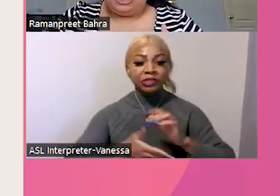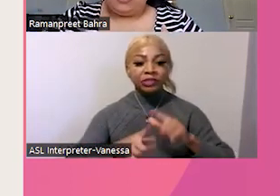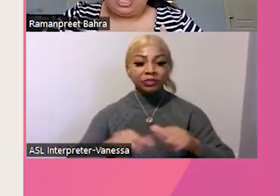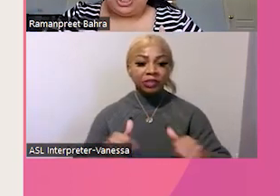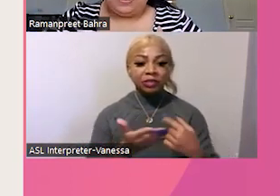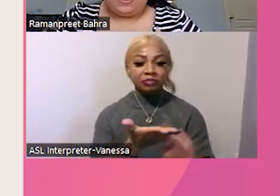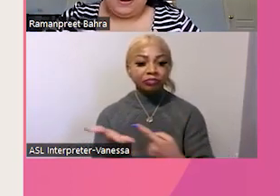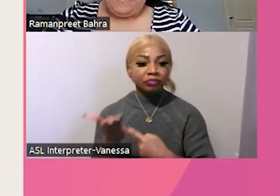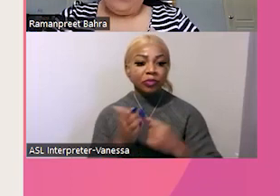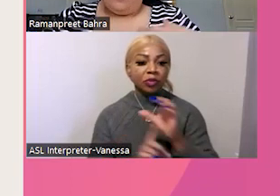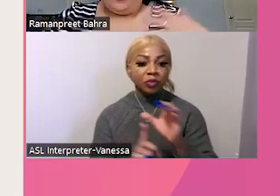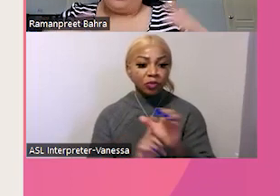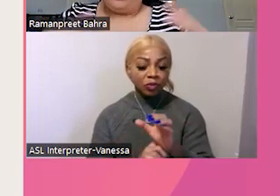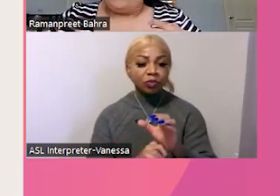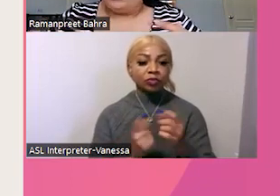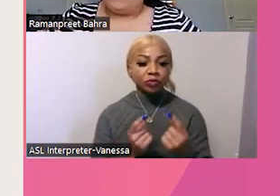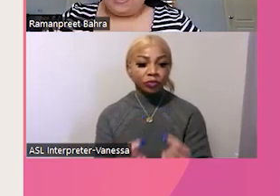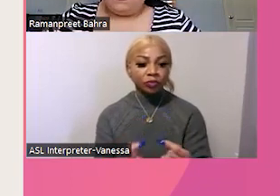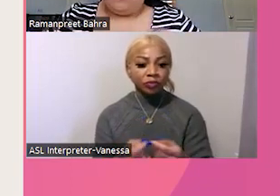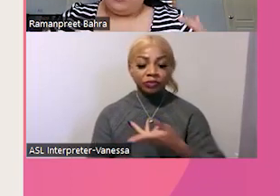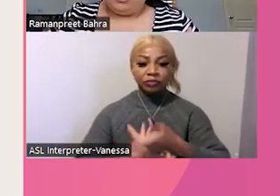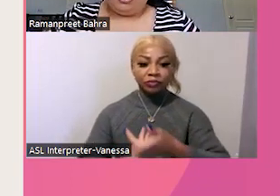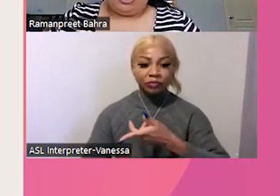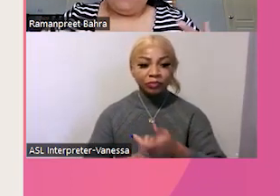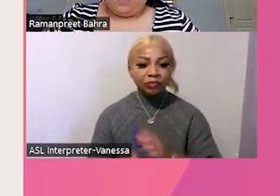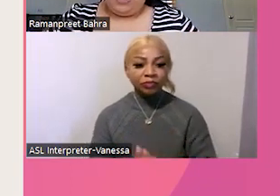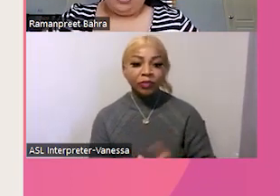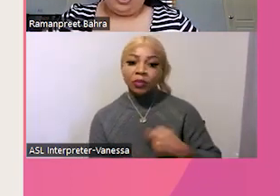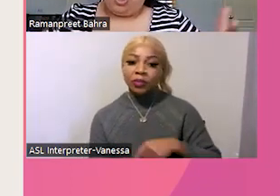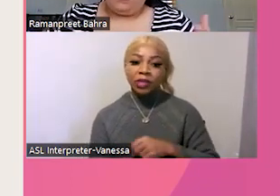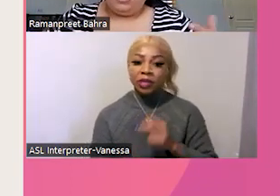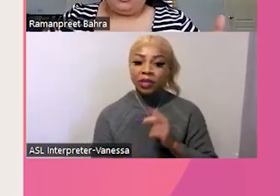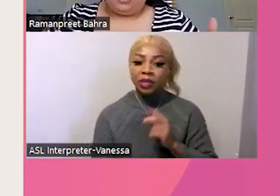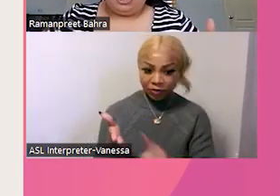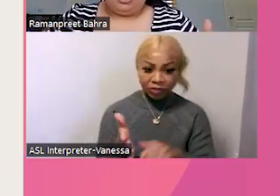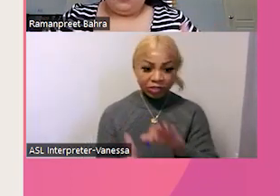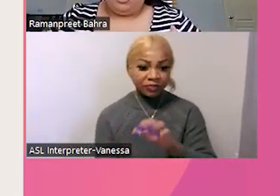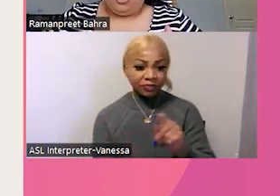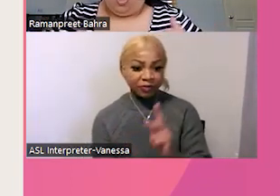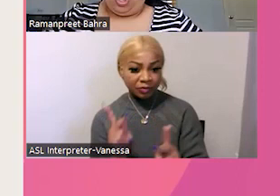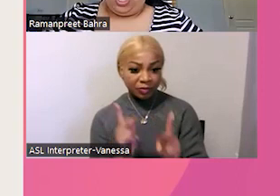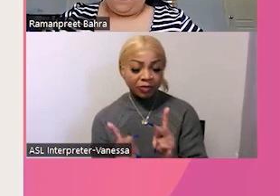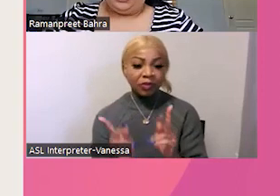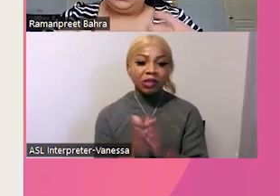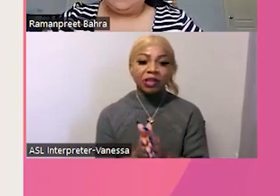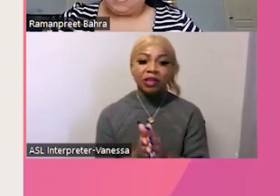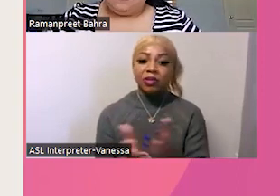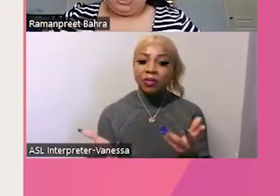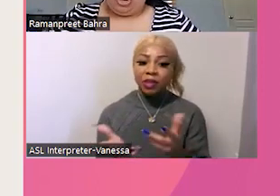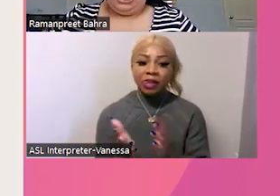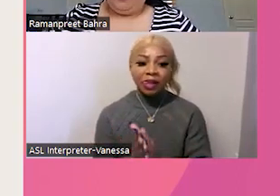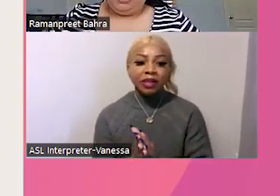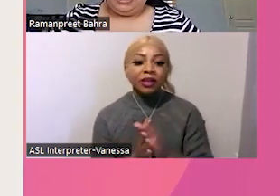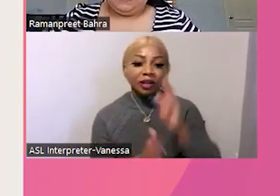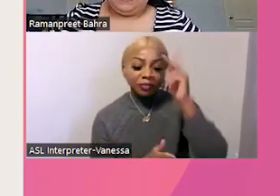and interactions. Both of us as researchers and fat people across the intersections are politicizing